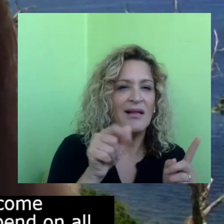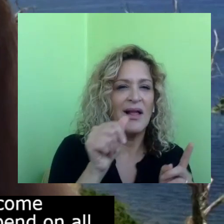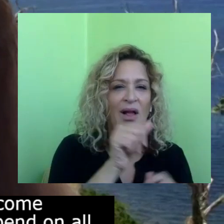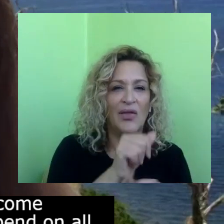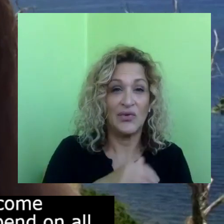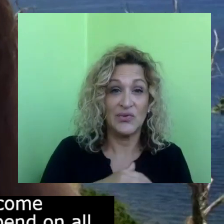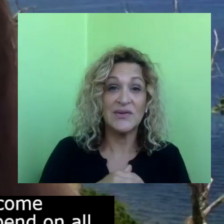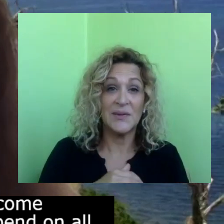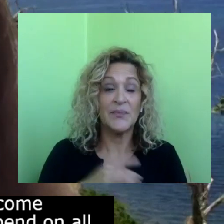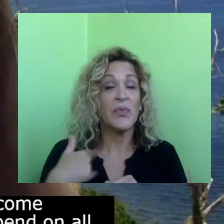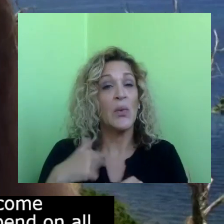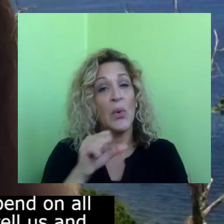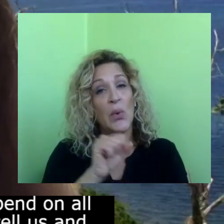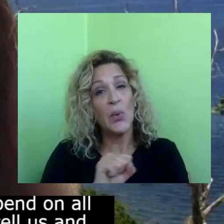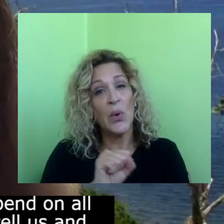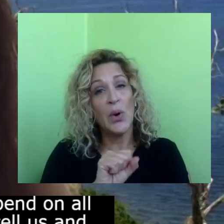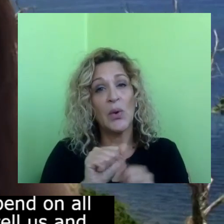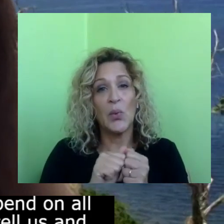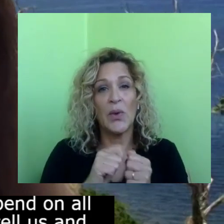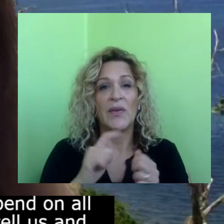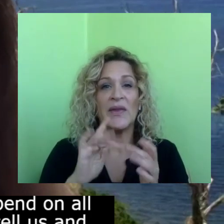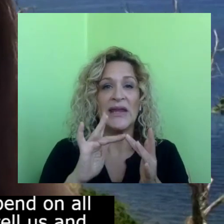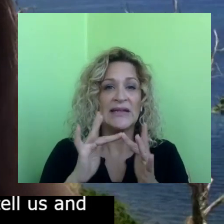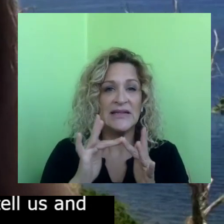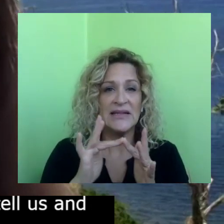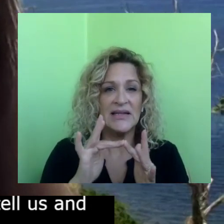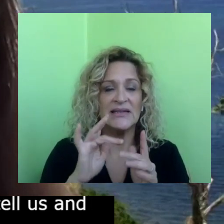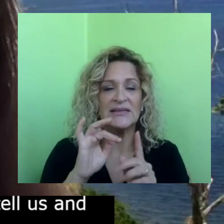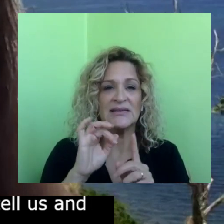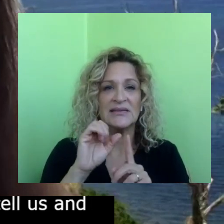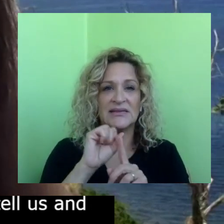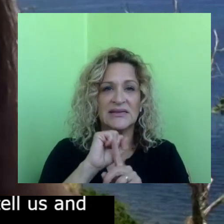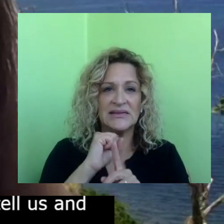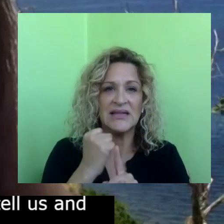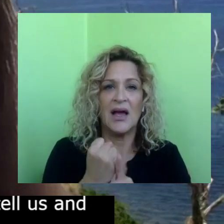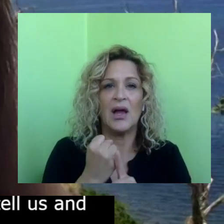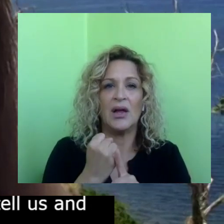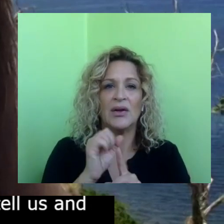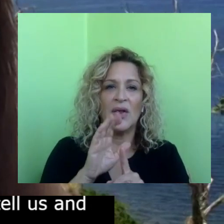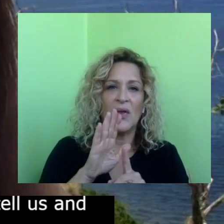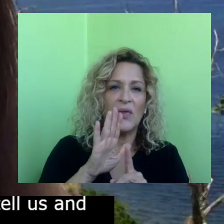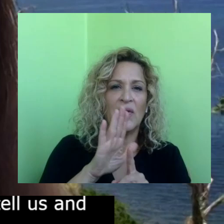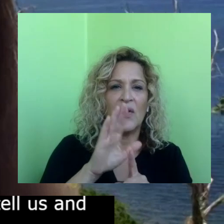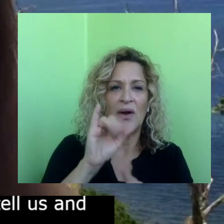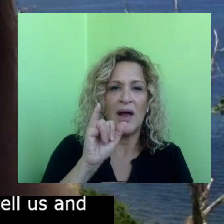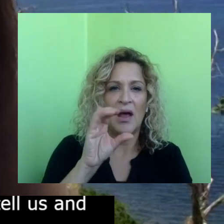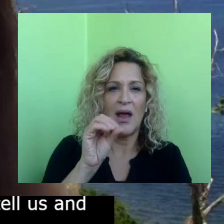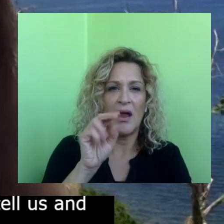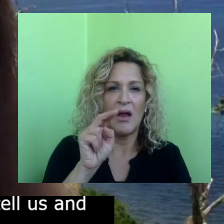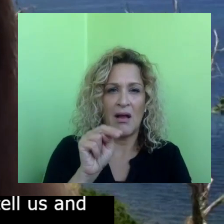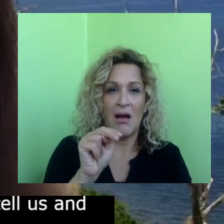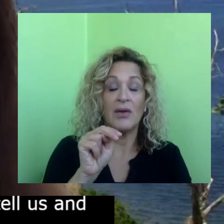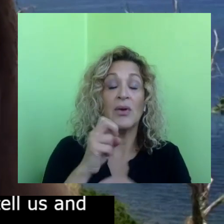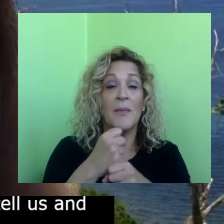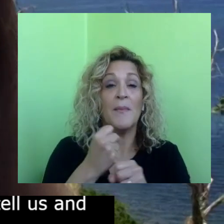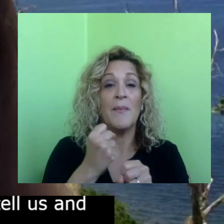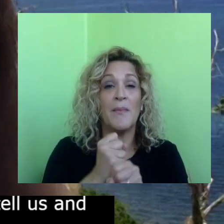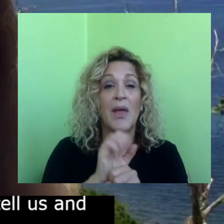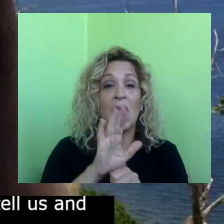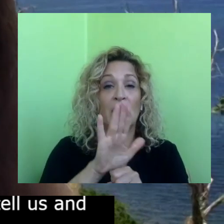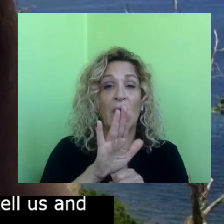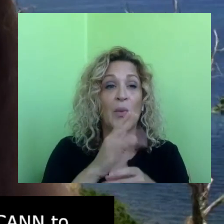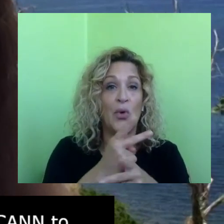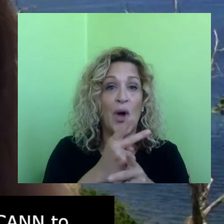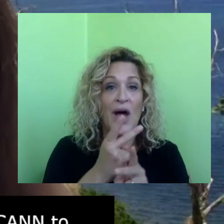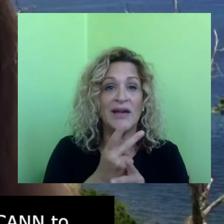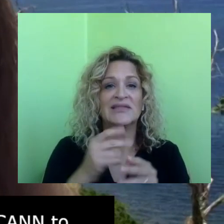We've been working with the Internet Society and ICON to make their products more accessible. And we found that people are